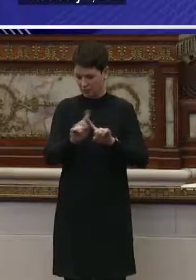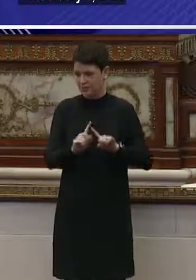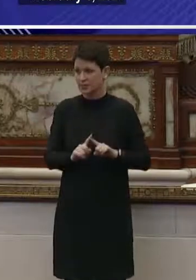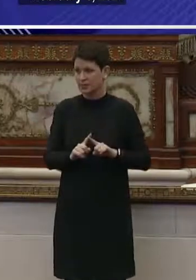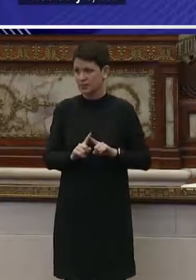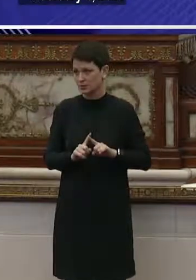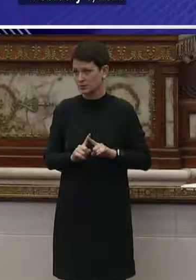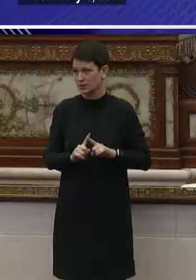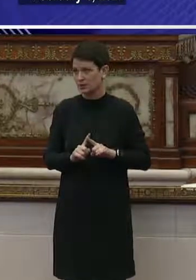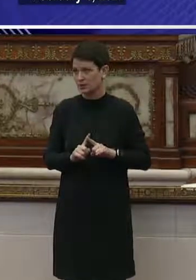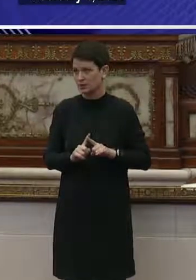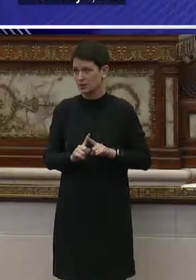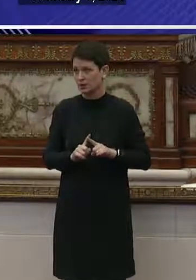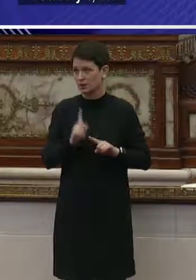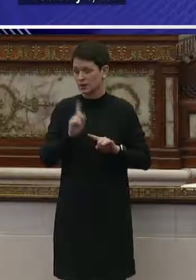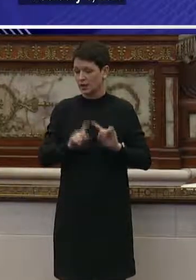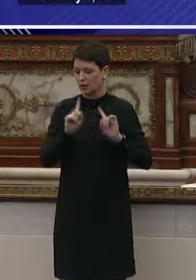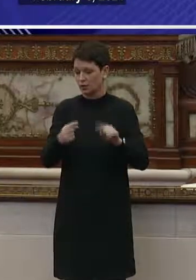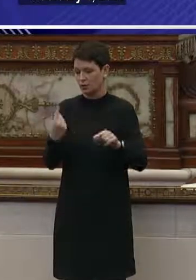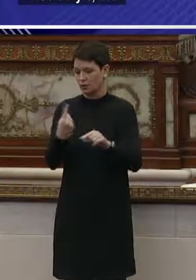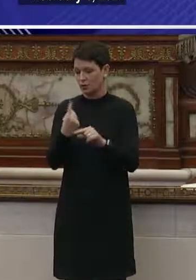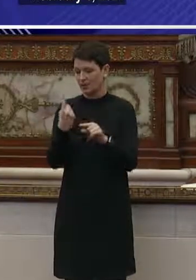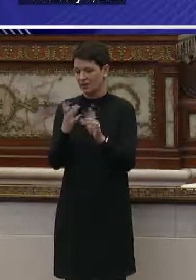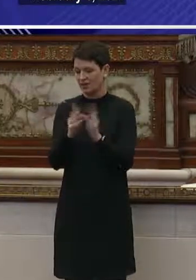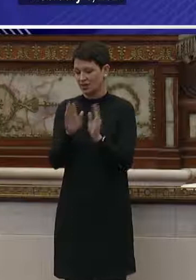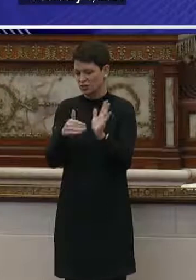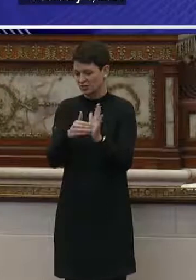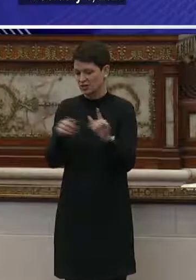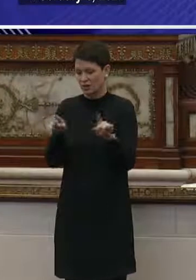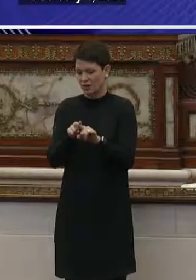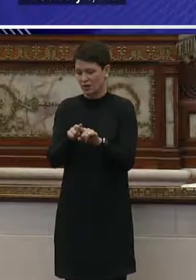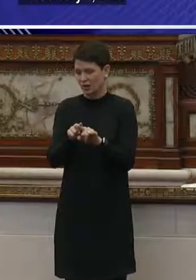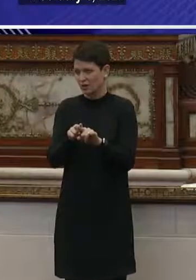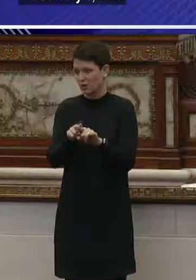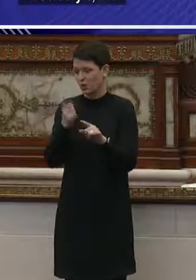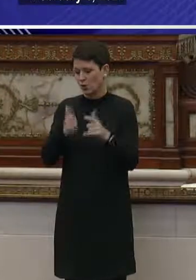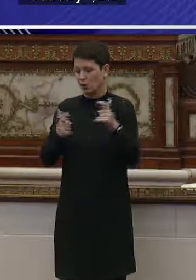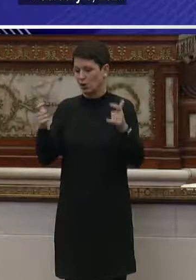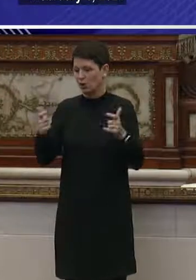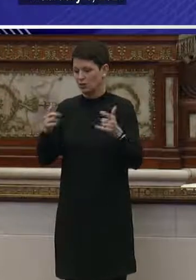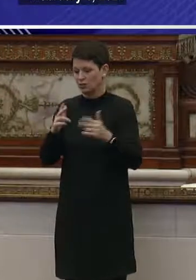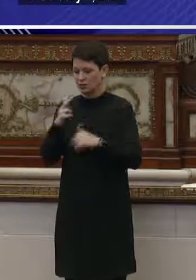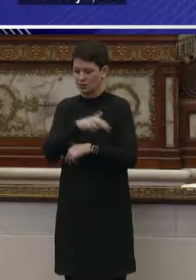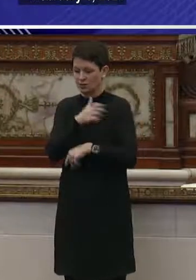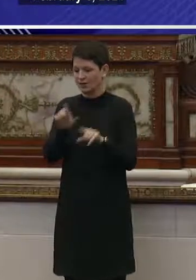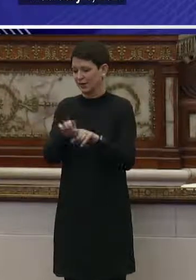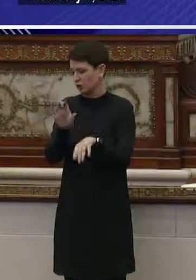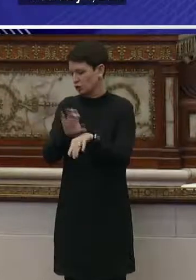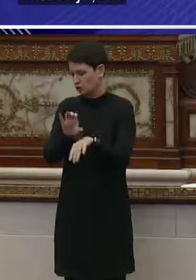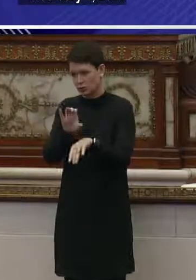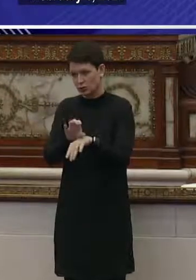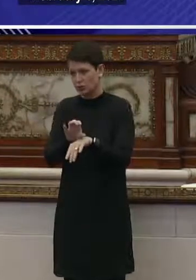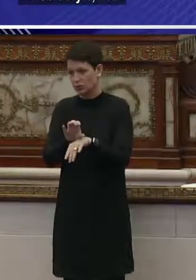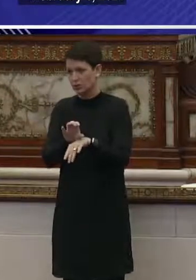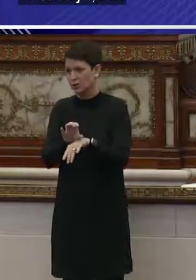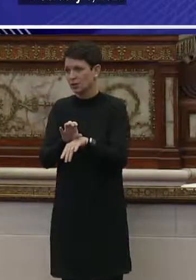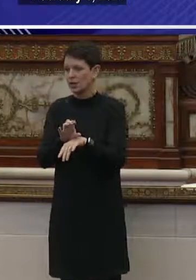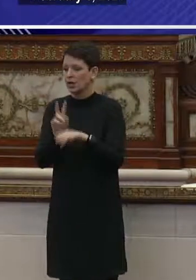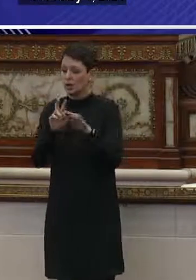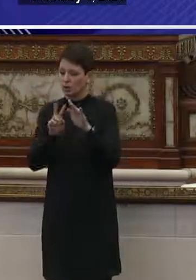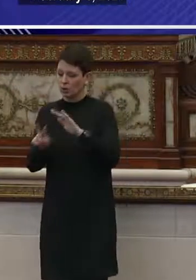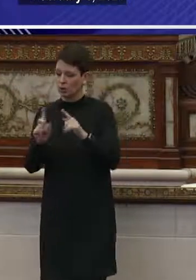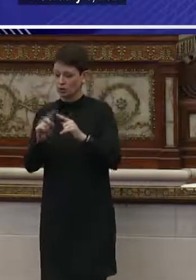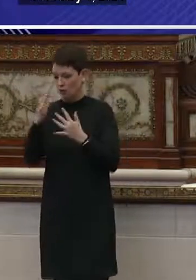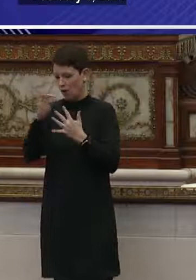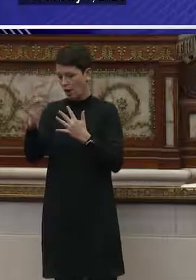would not be able to go to a convention center like facility or a large location like a church and looking to